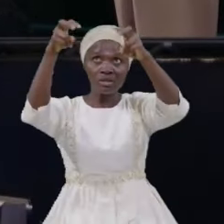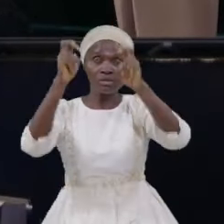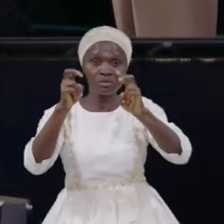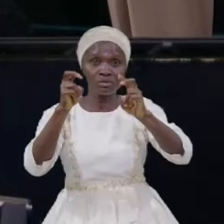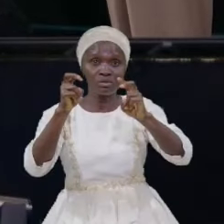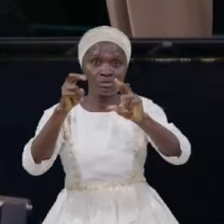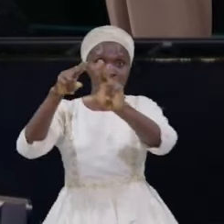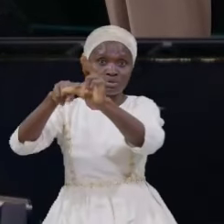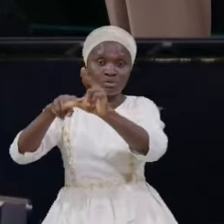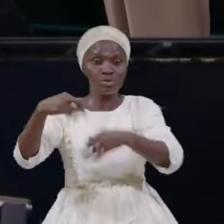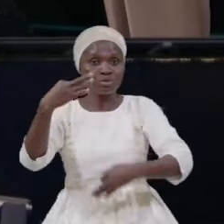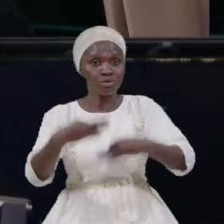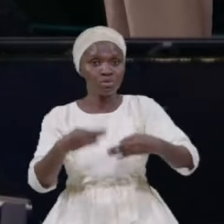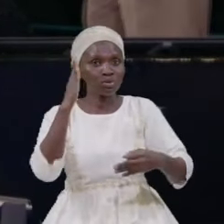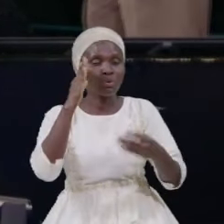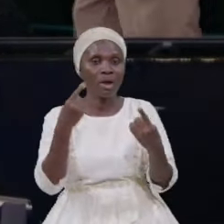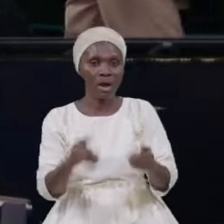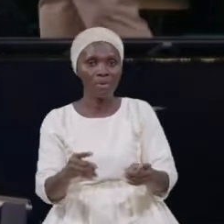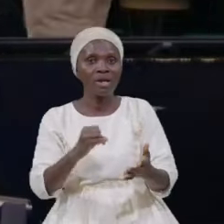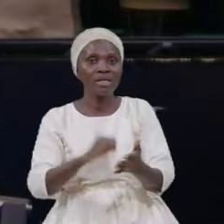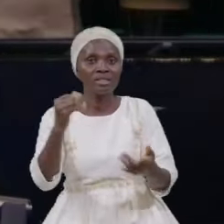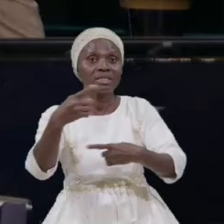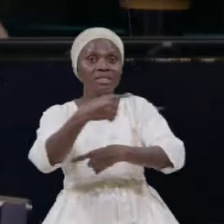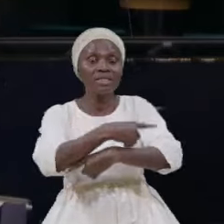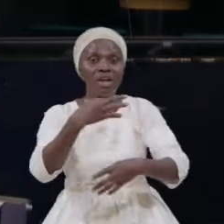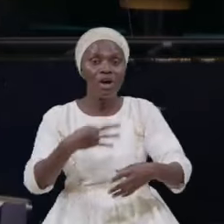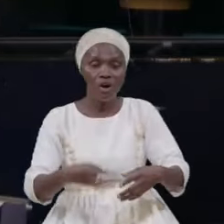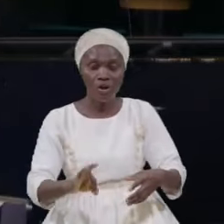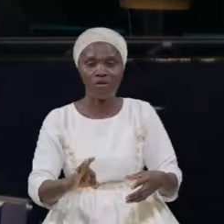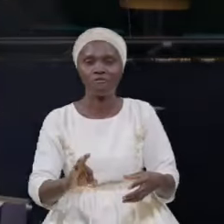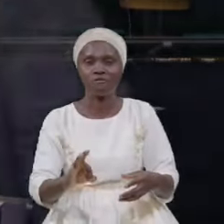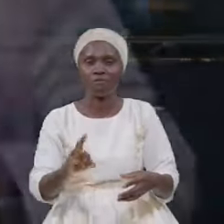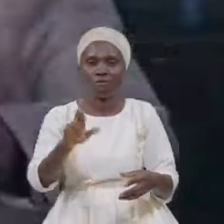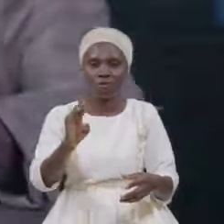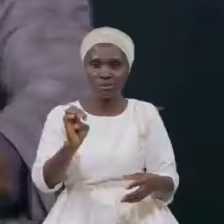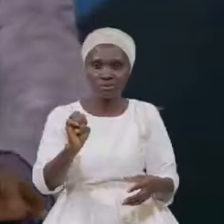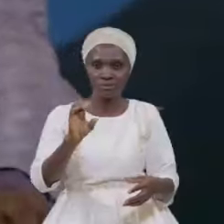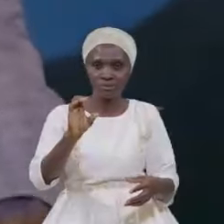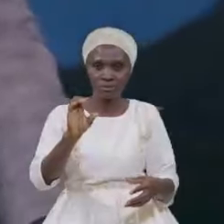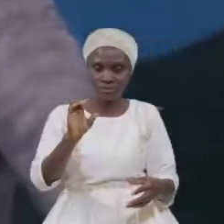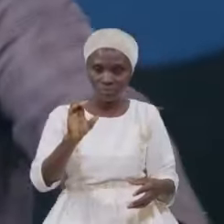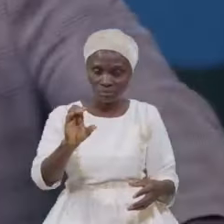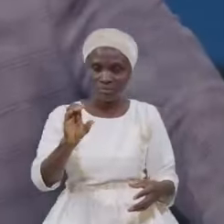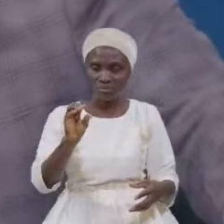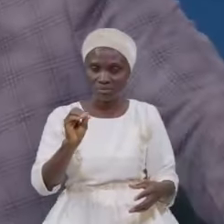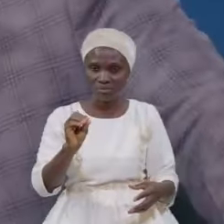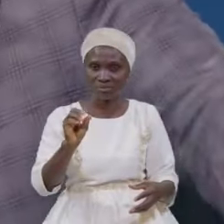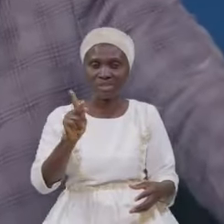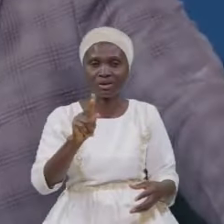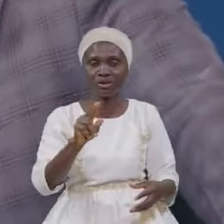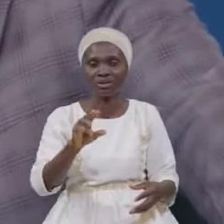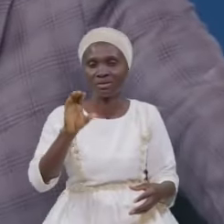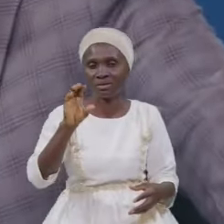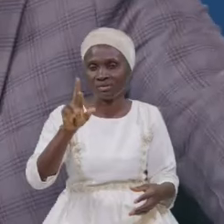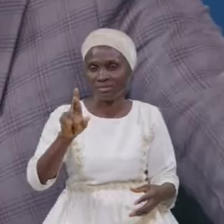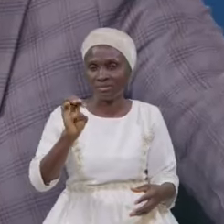the books will be opened, and the works you have done, everything we have said, everything we